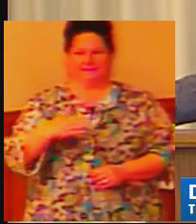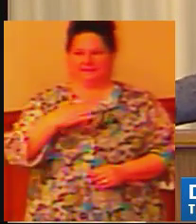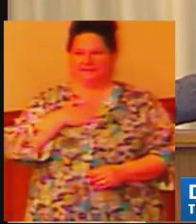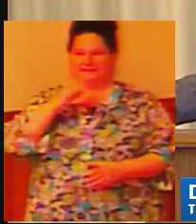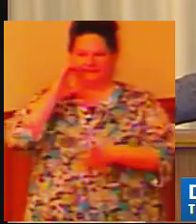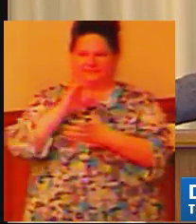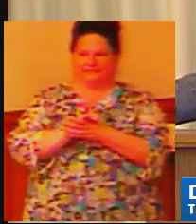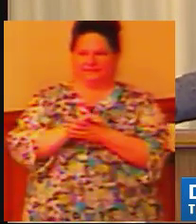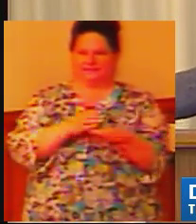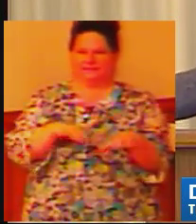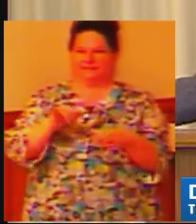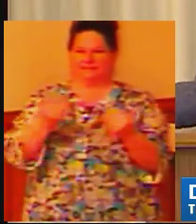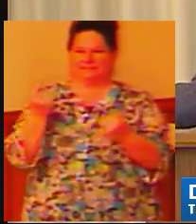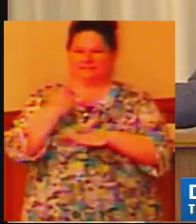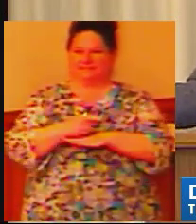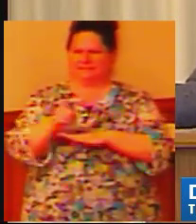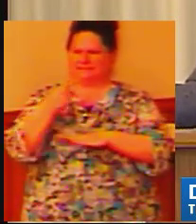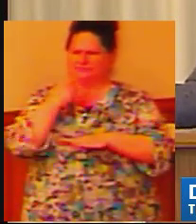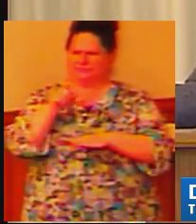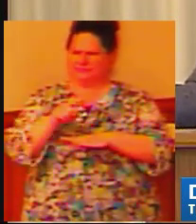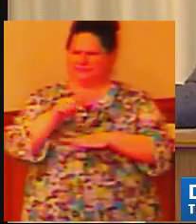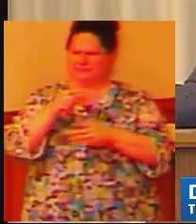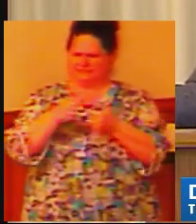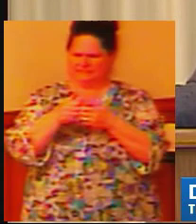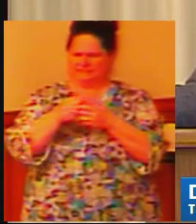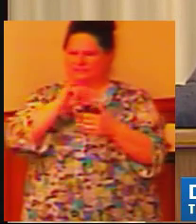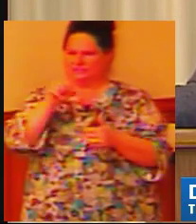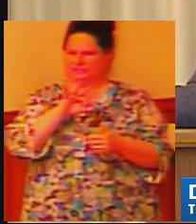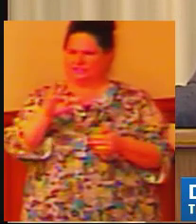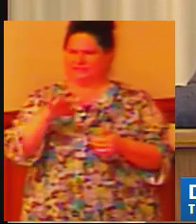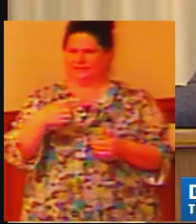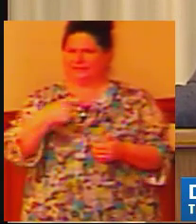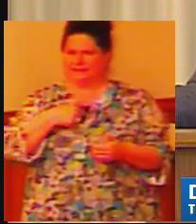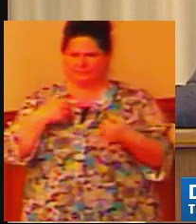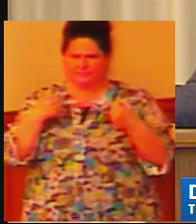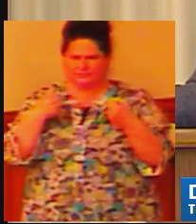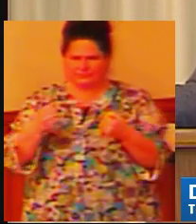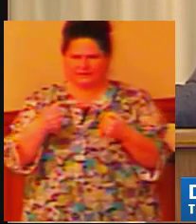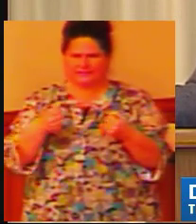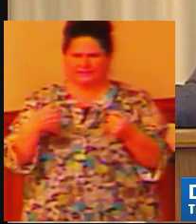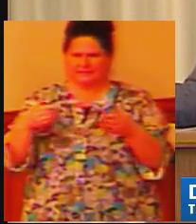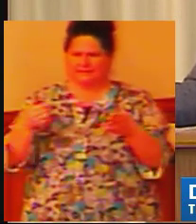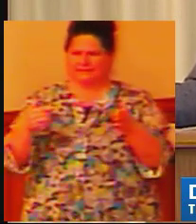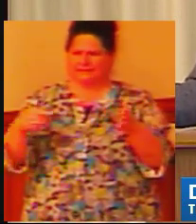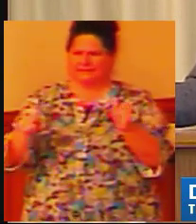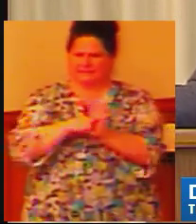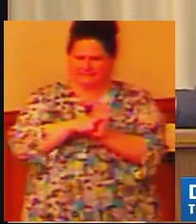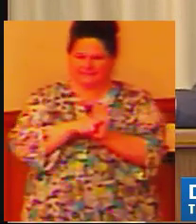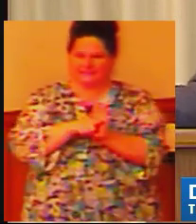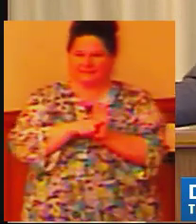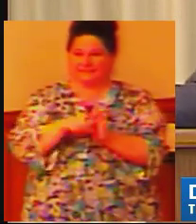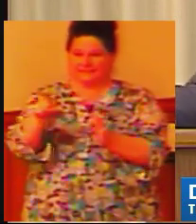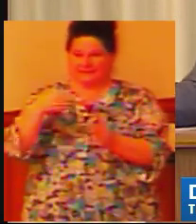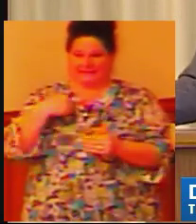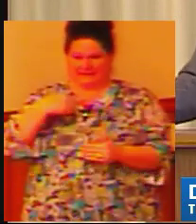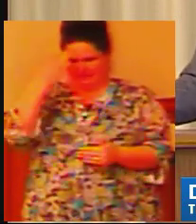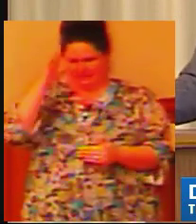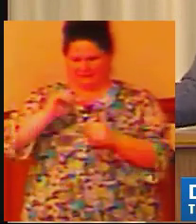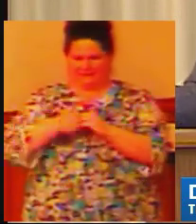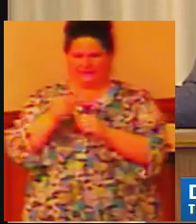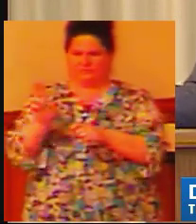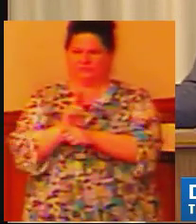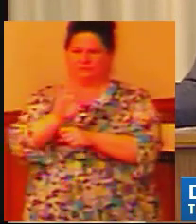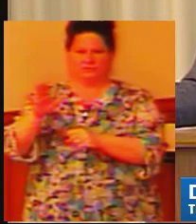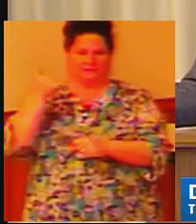today. You need to text Jeff. I am driving here. It's against the law. I don't know how to use your phone.